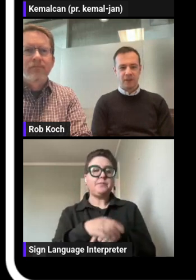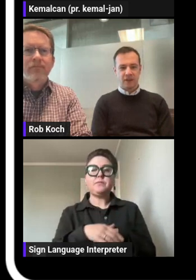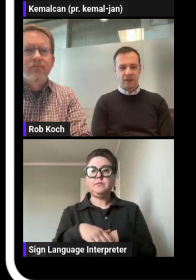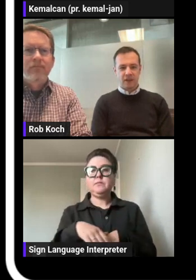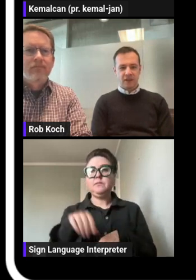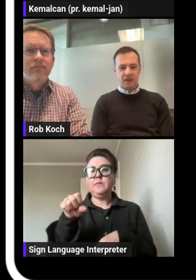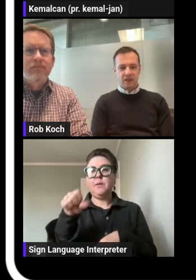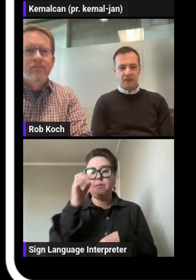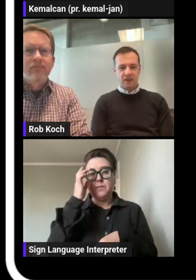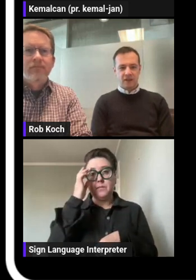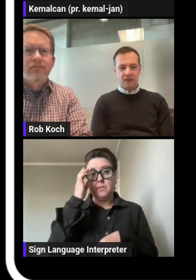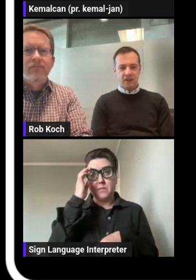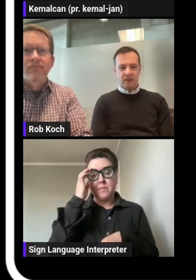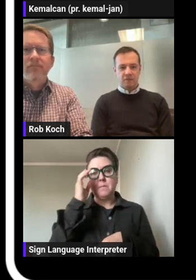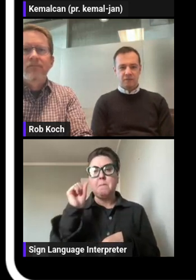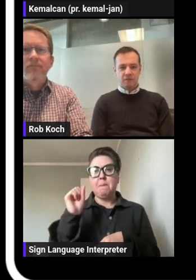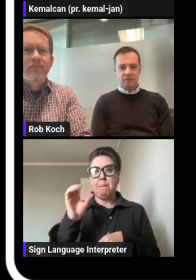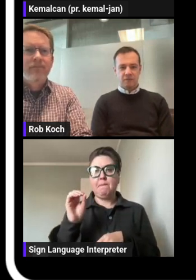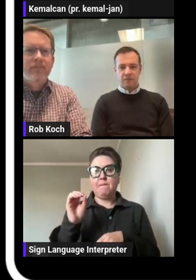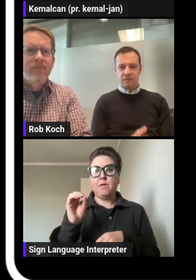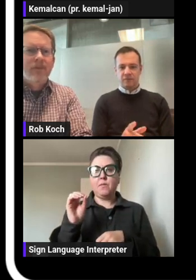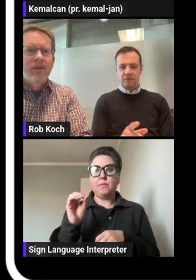Yeah.